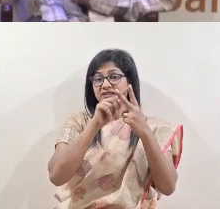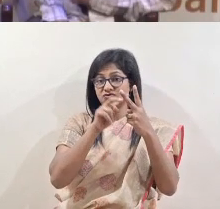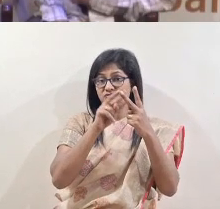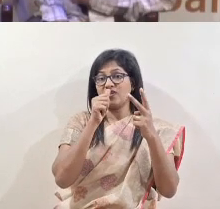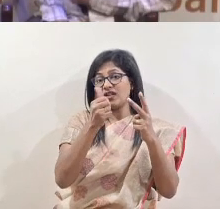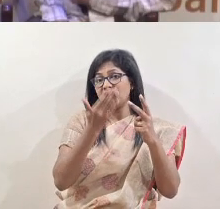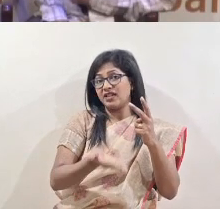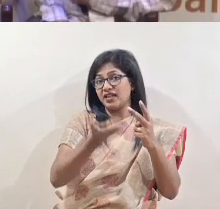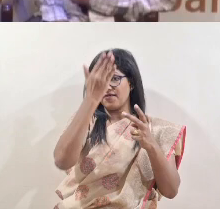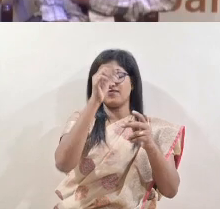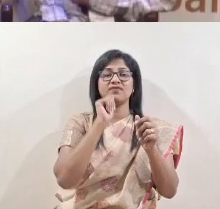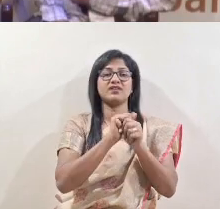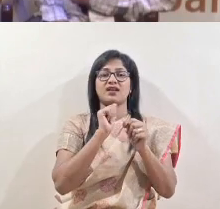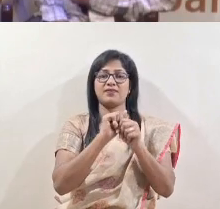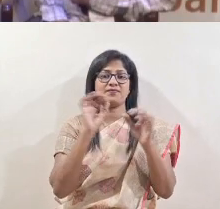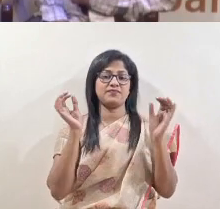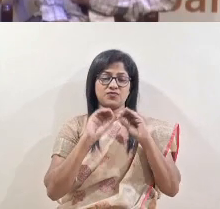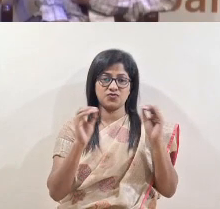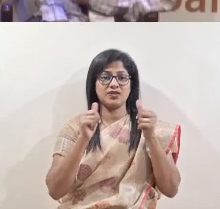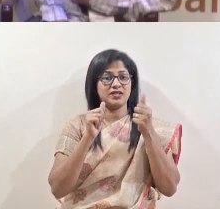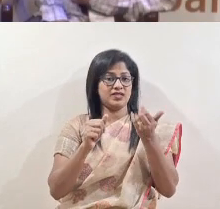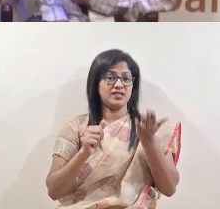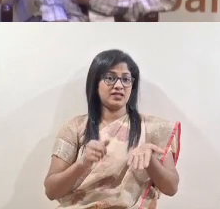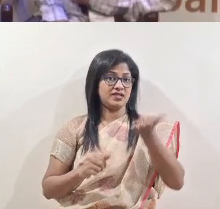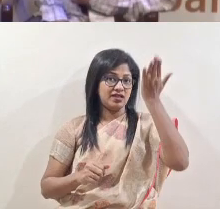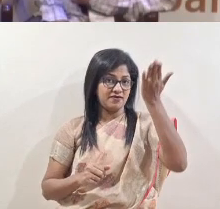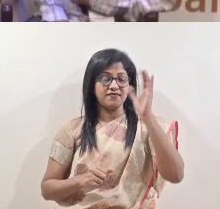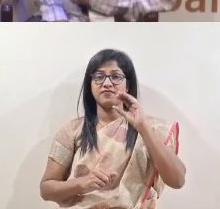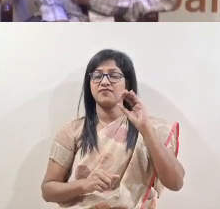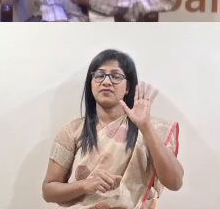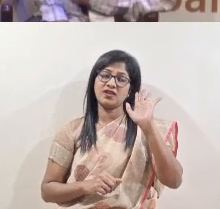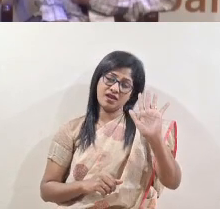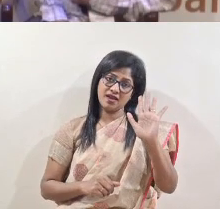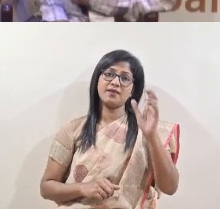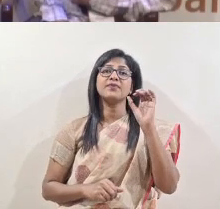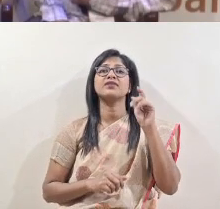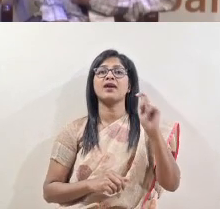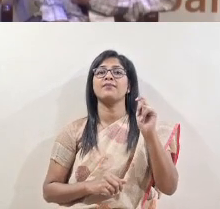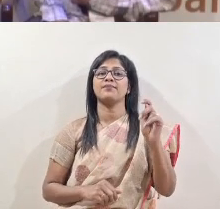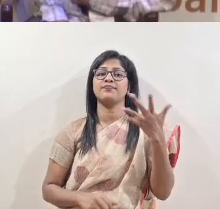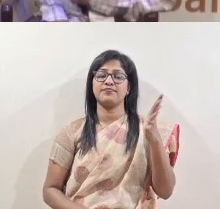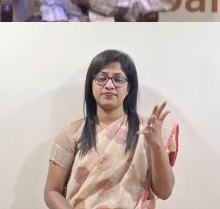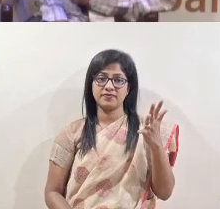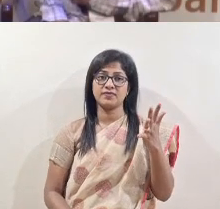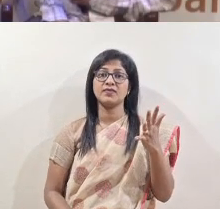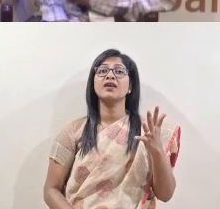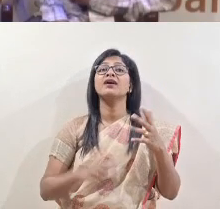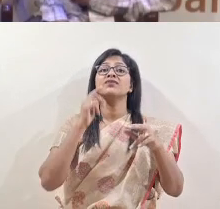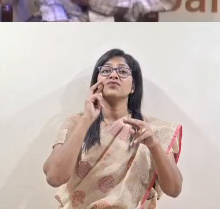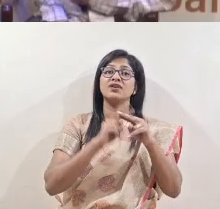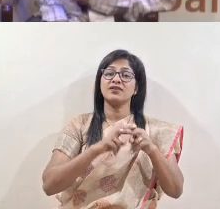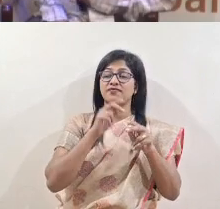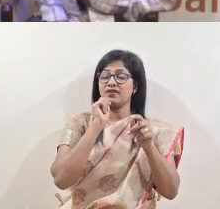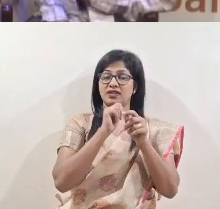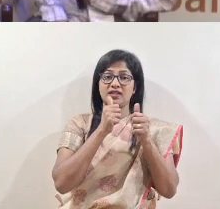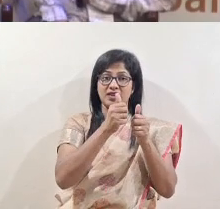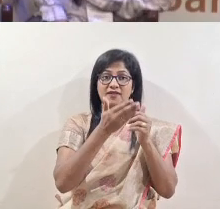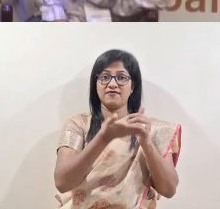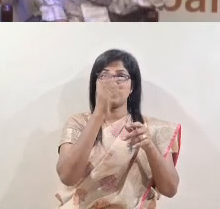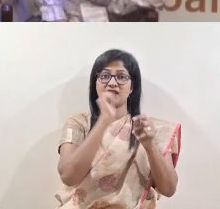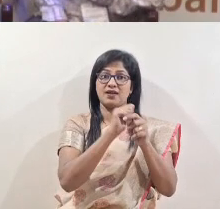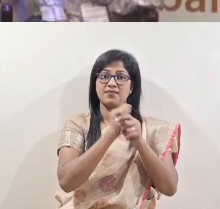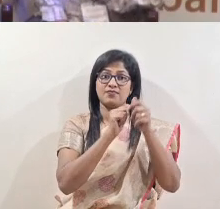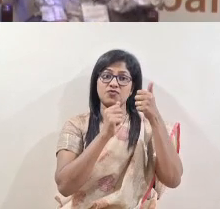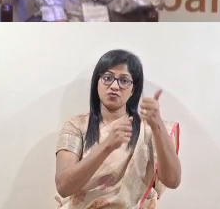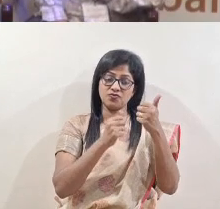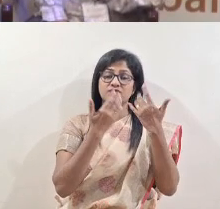not operational. Like the lift were there, but they were not working. So by uh, if the lift would be on working condition, so